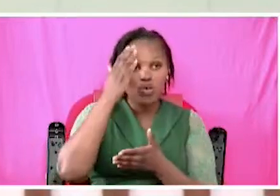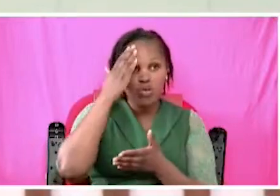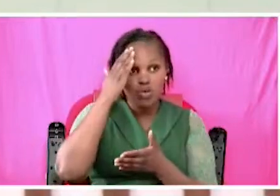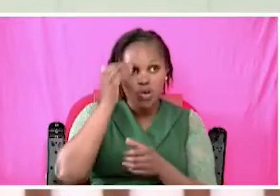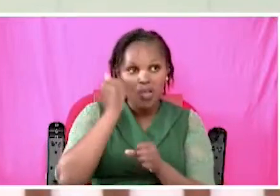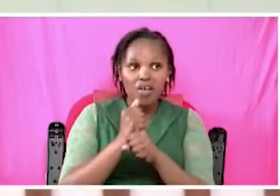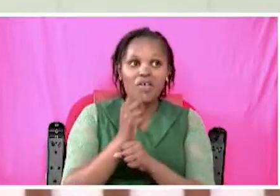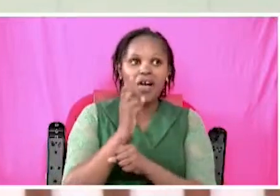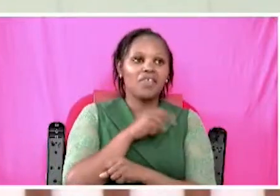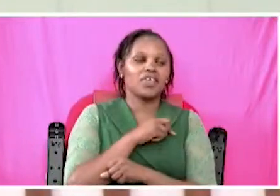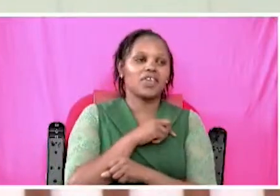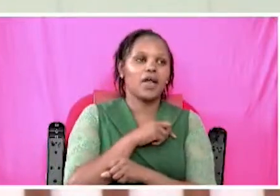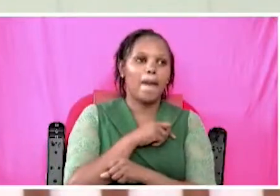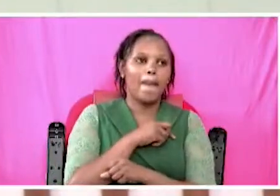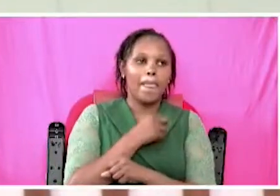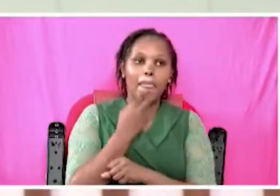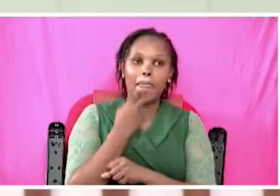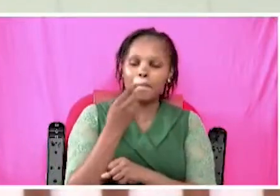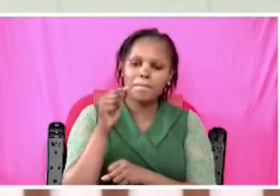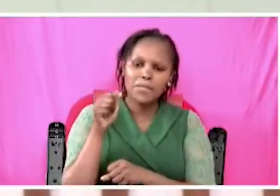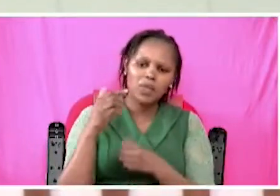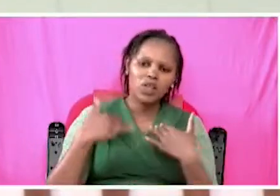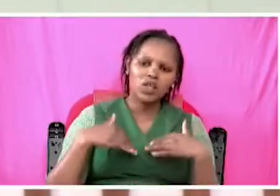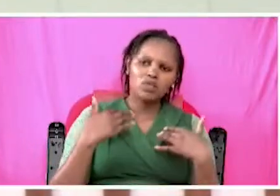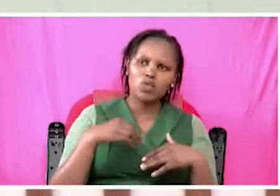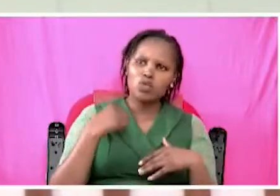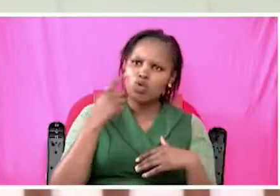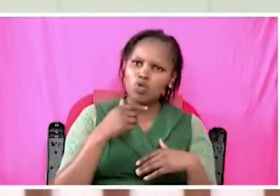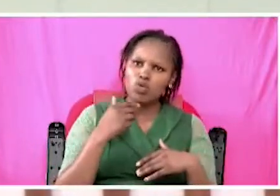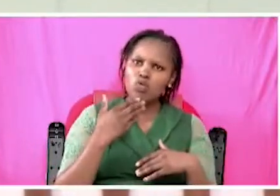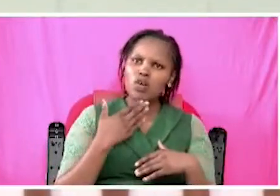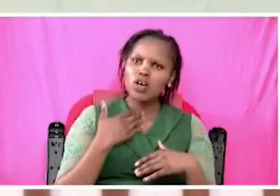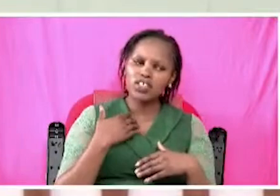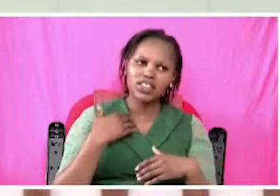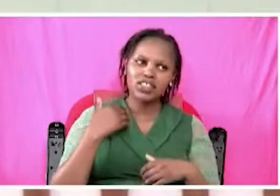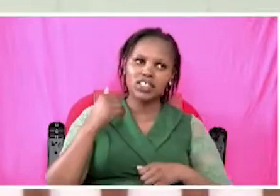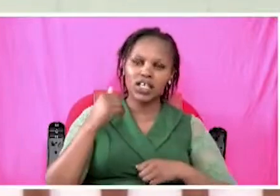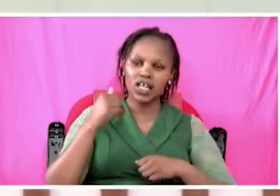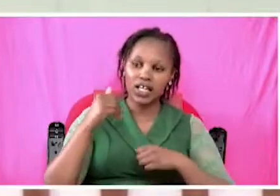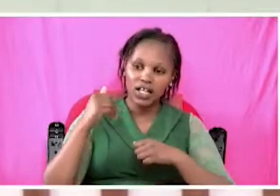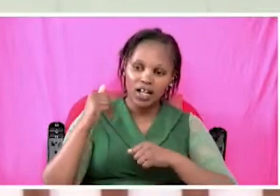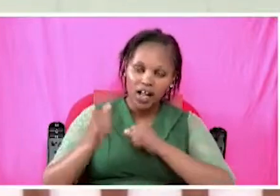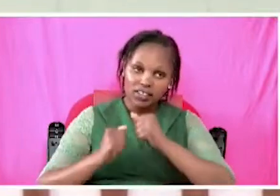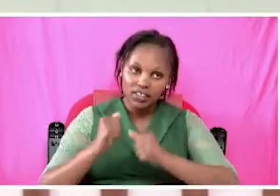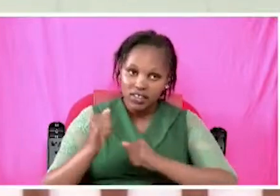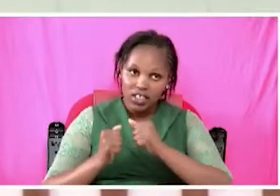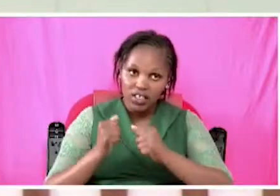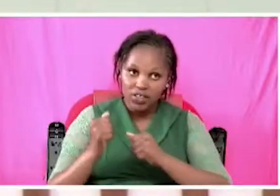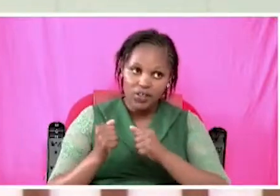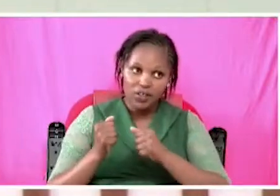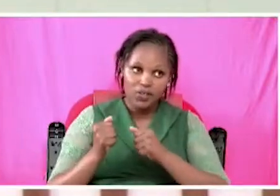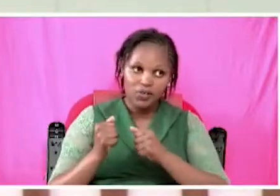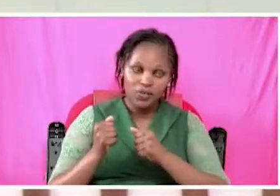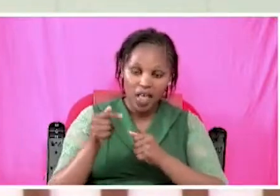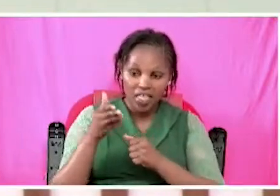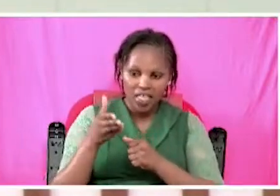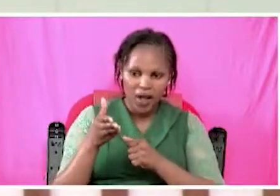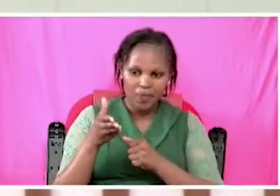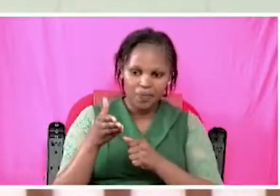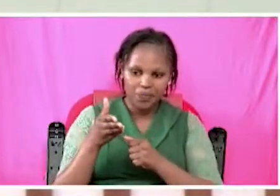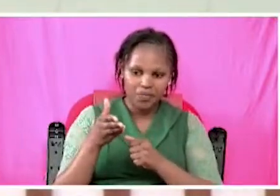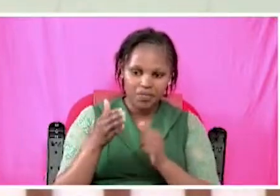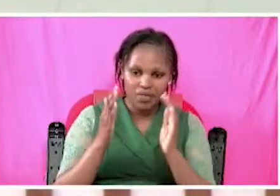done. So these people who are chasing this missionary arrived at the cave. And